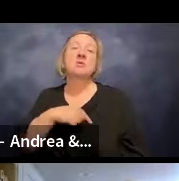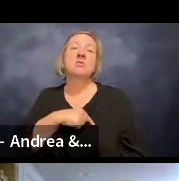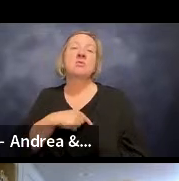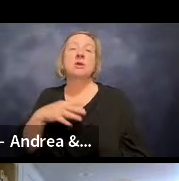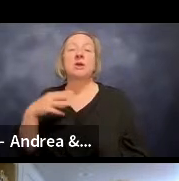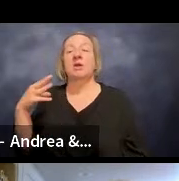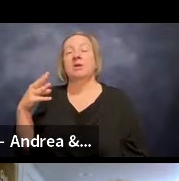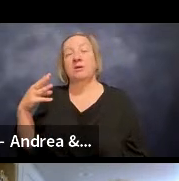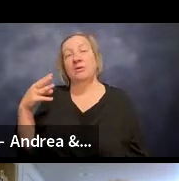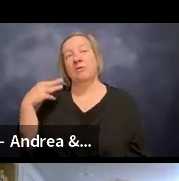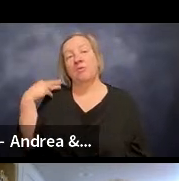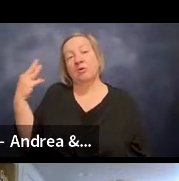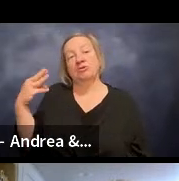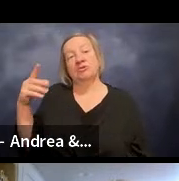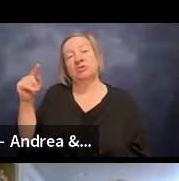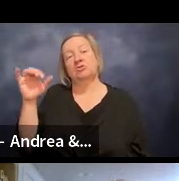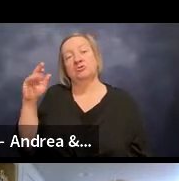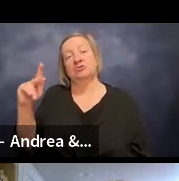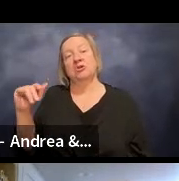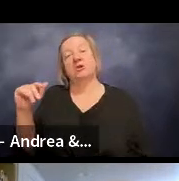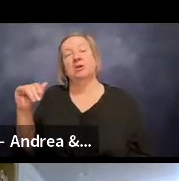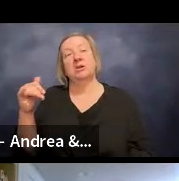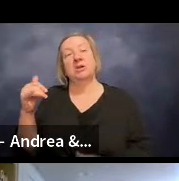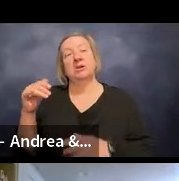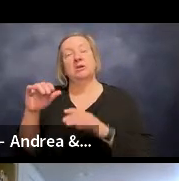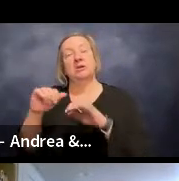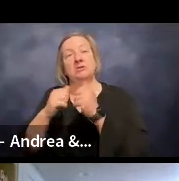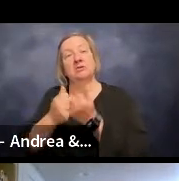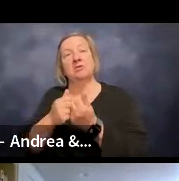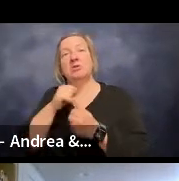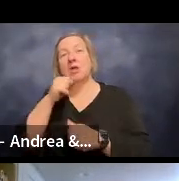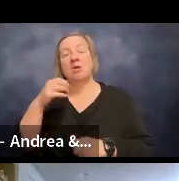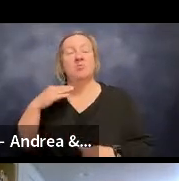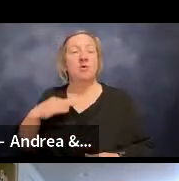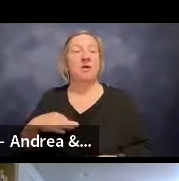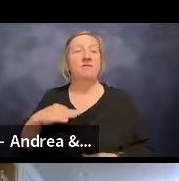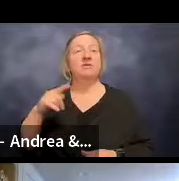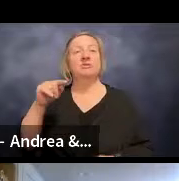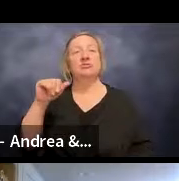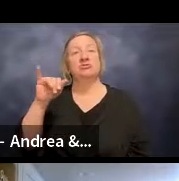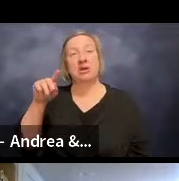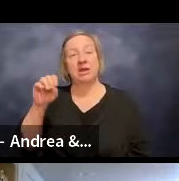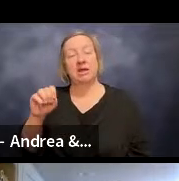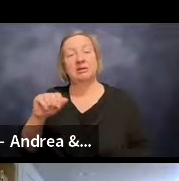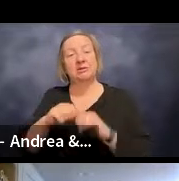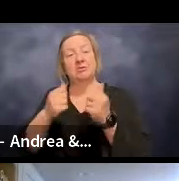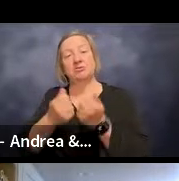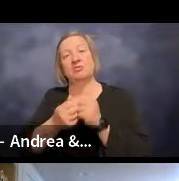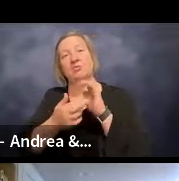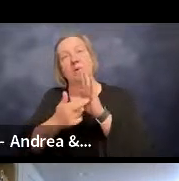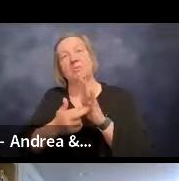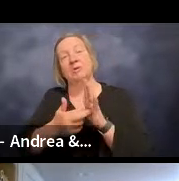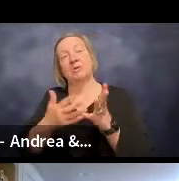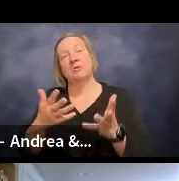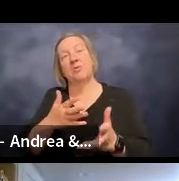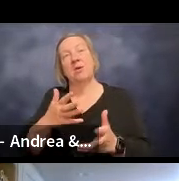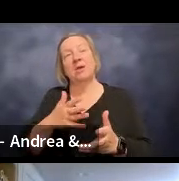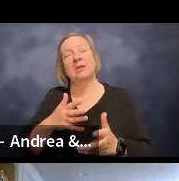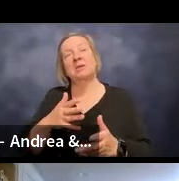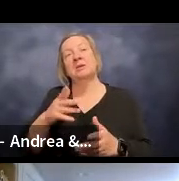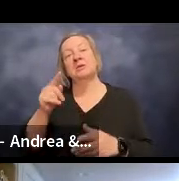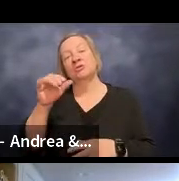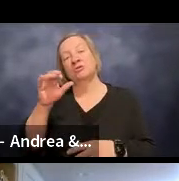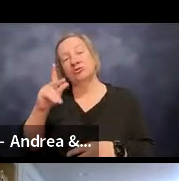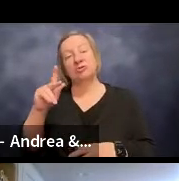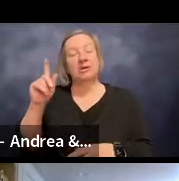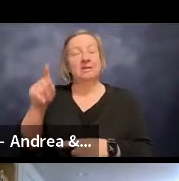Washington Trucking Association is a not-for-profit trade association that represents the interest of the trucking industry in Washington